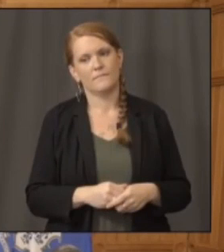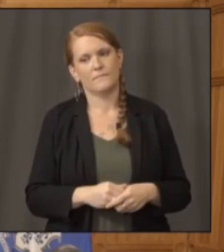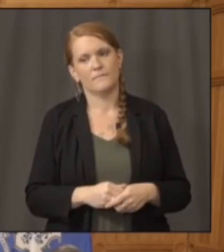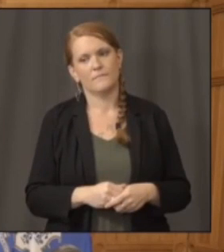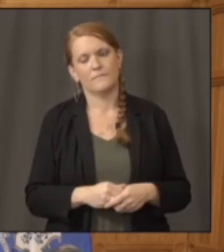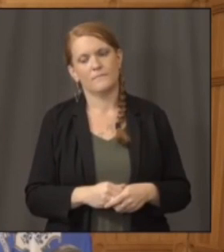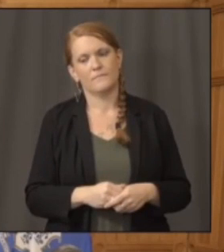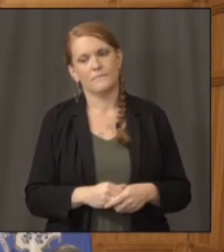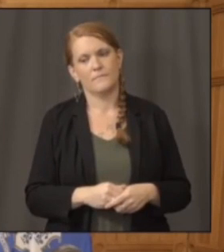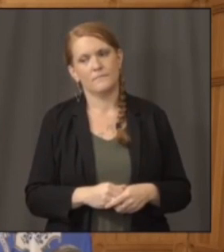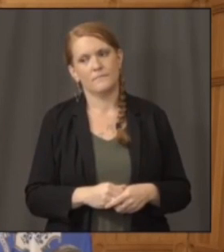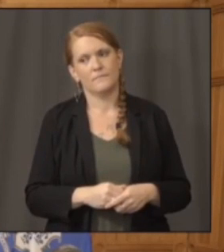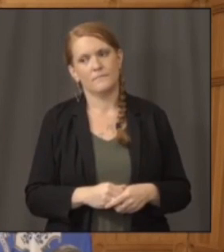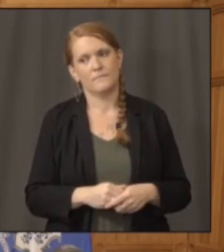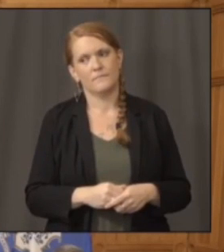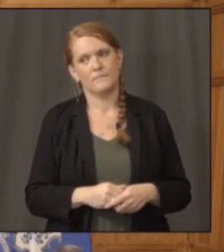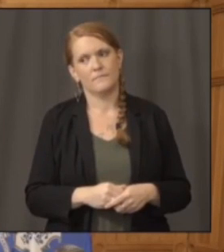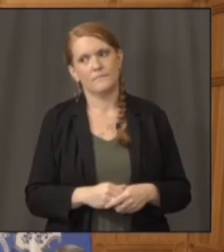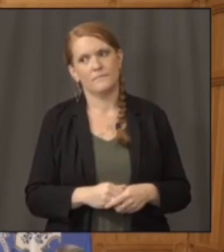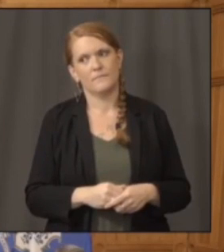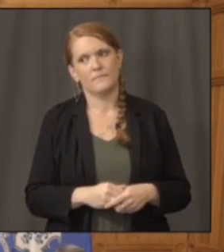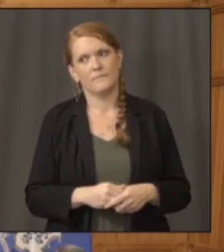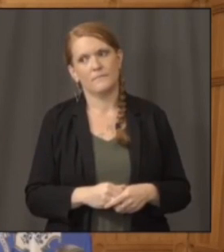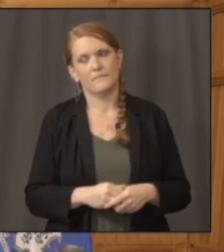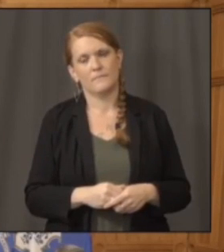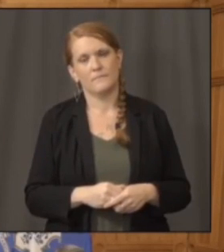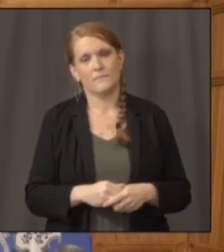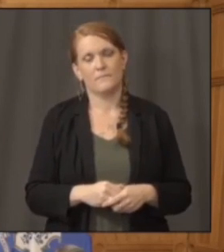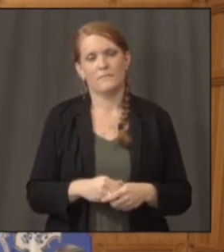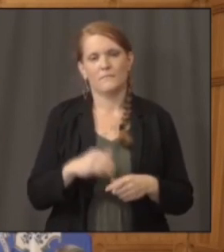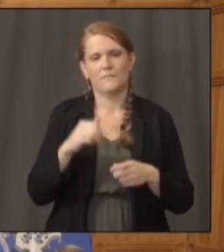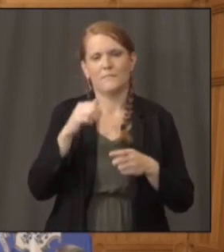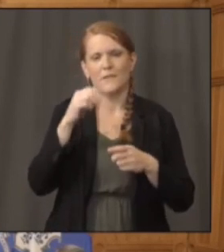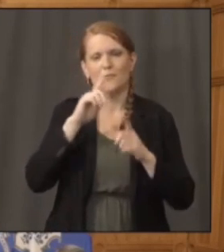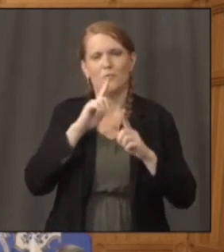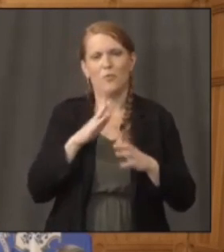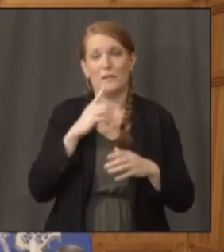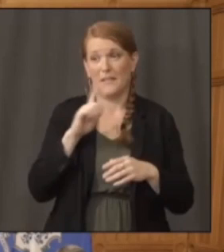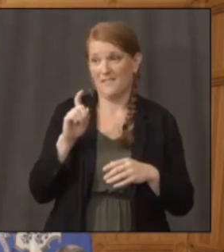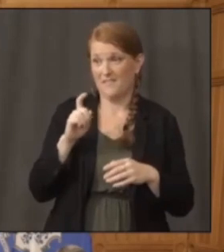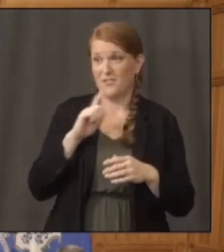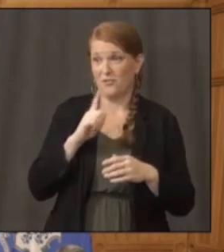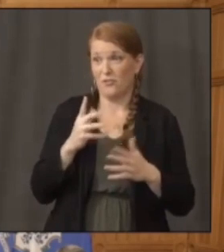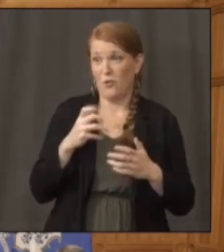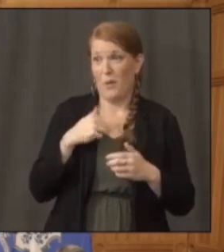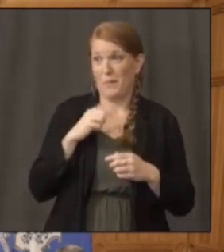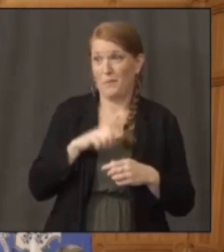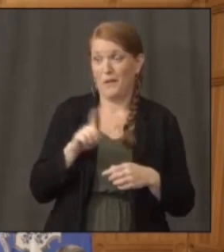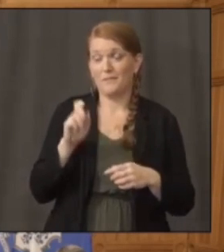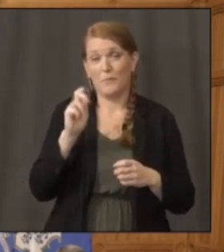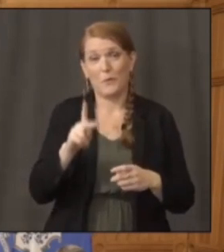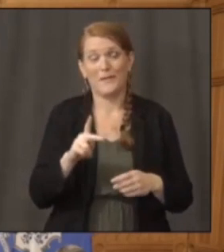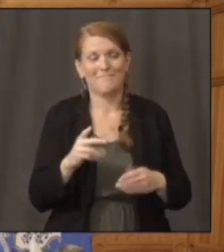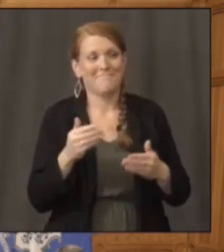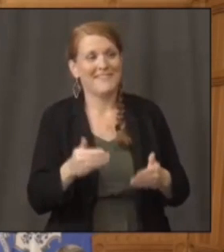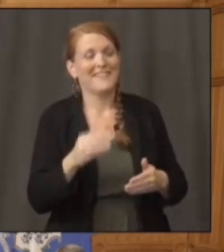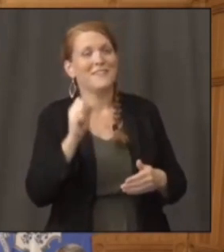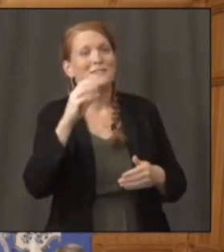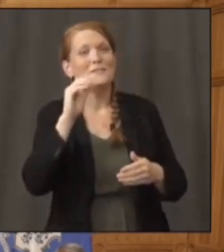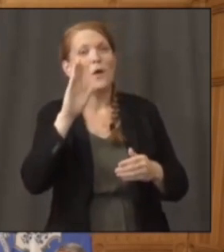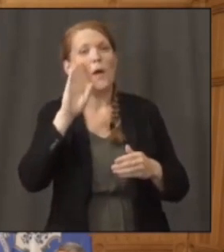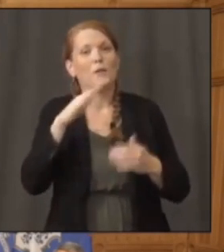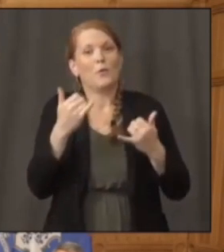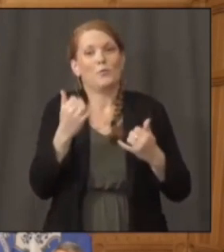You sure, Max? Anyway, Governor, one of the complaints that were raised today at the rally,